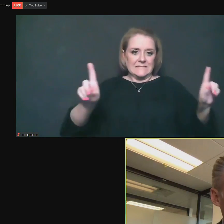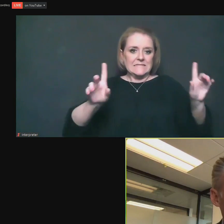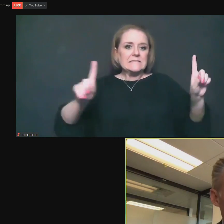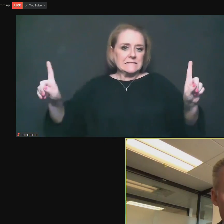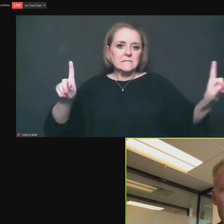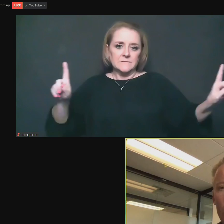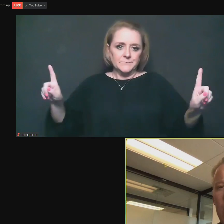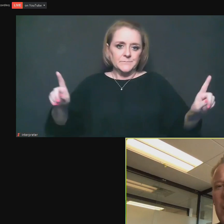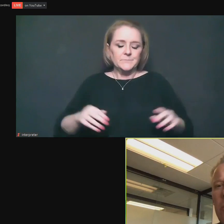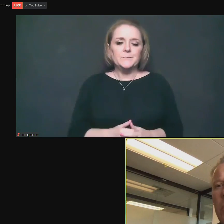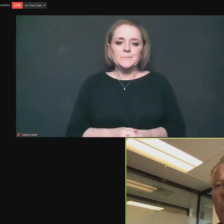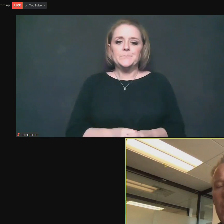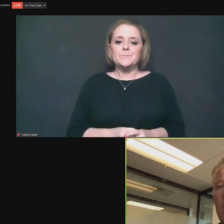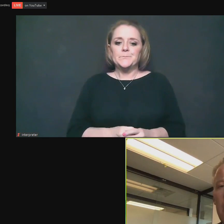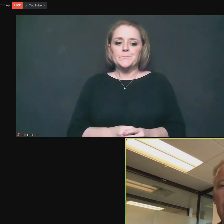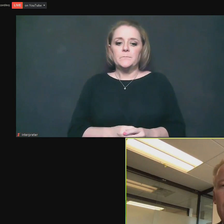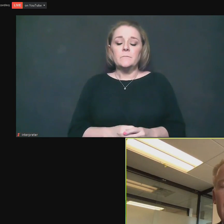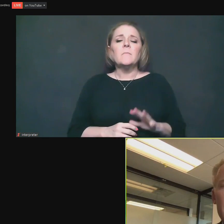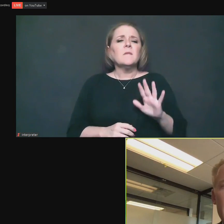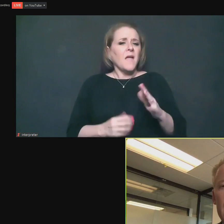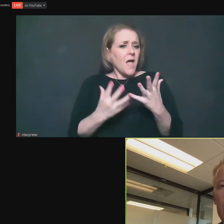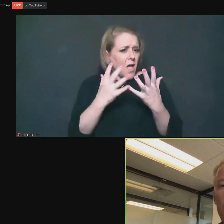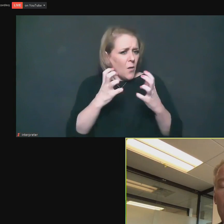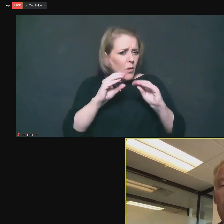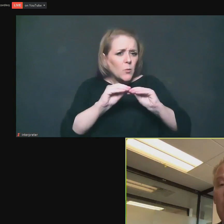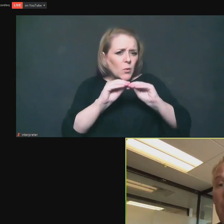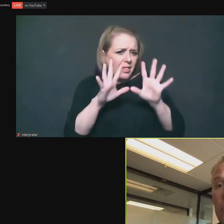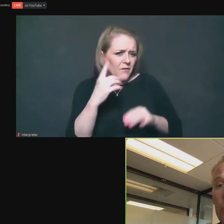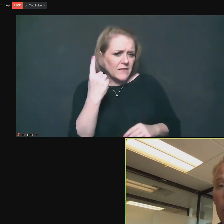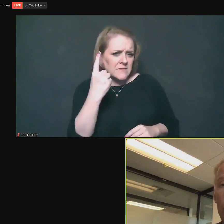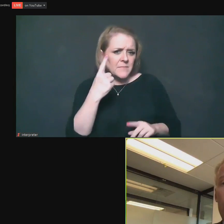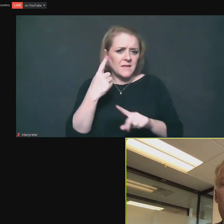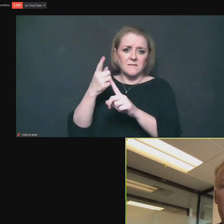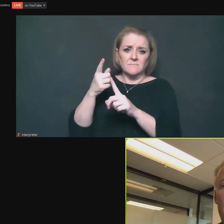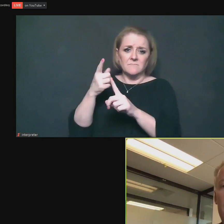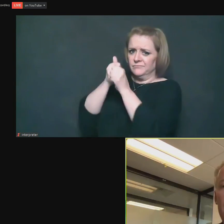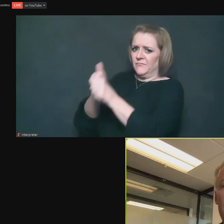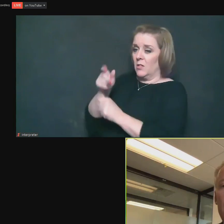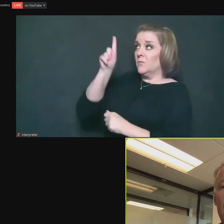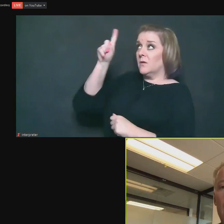distanced. One thing we wanted to clarify today that's part of the governor's order